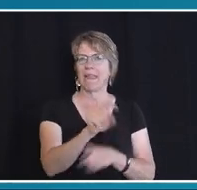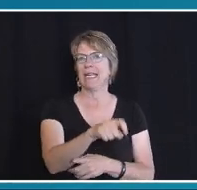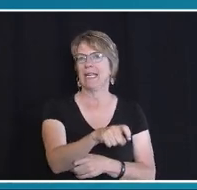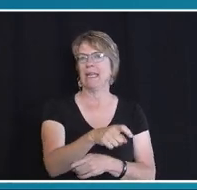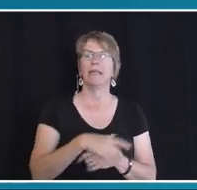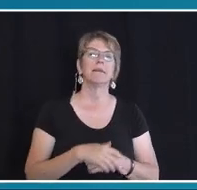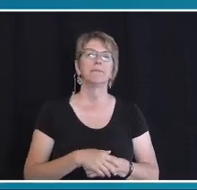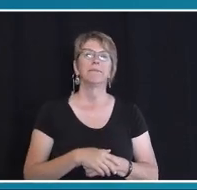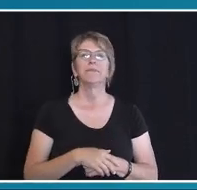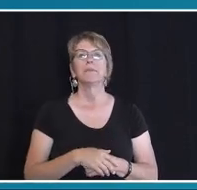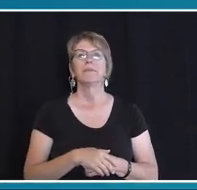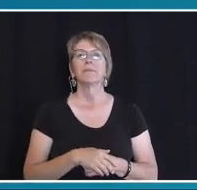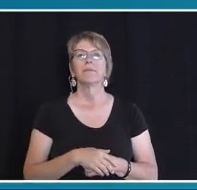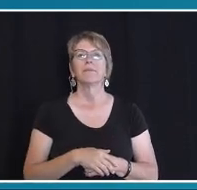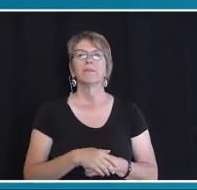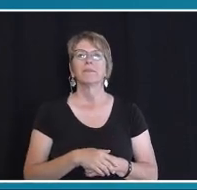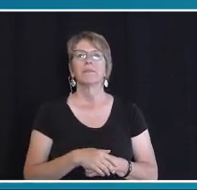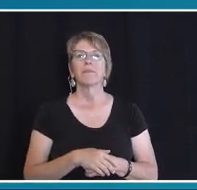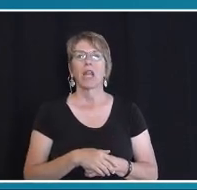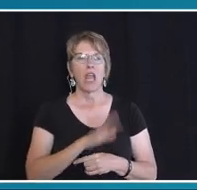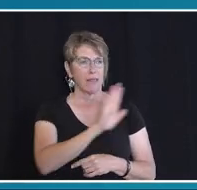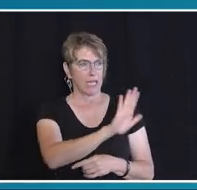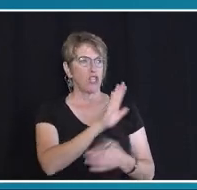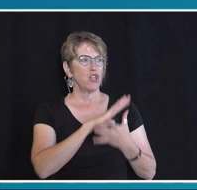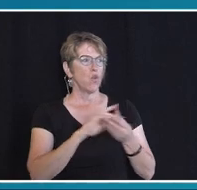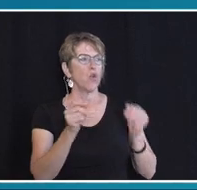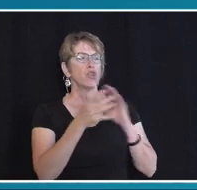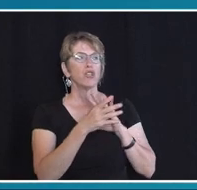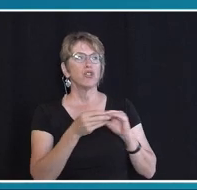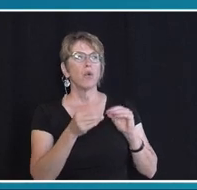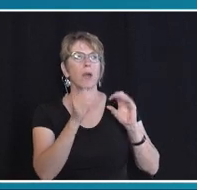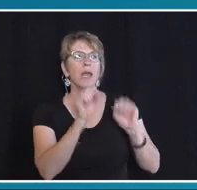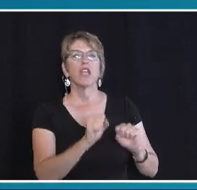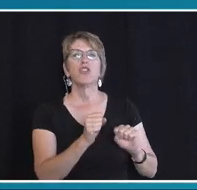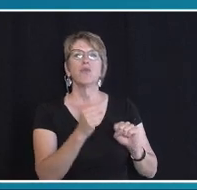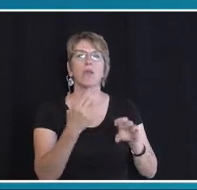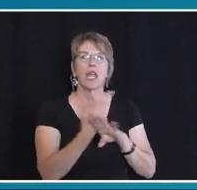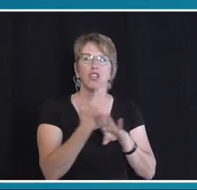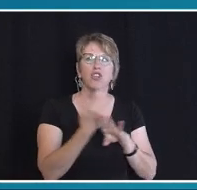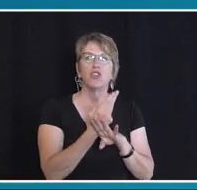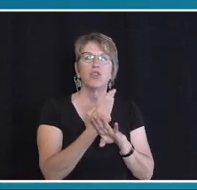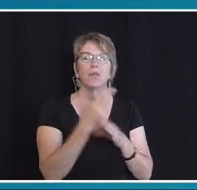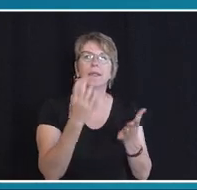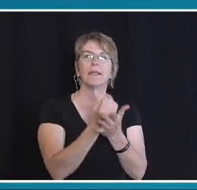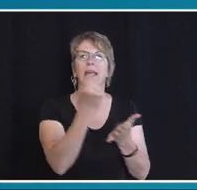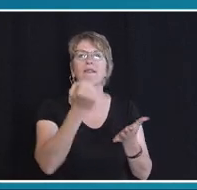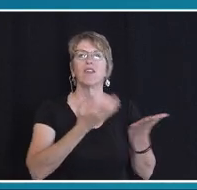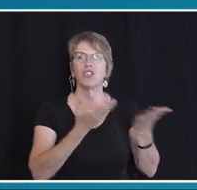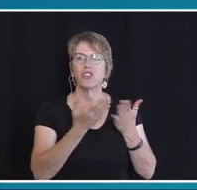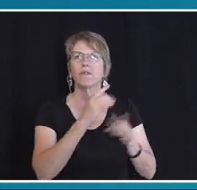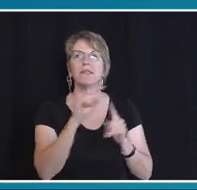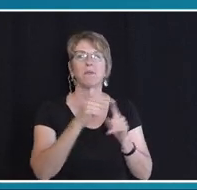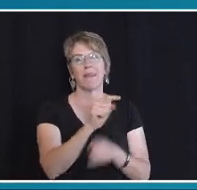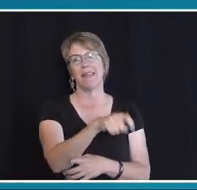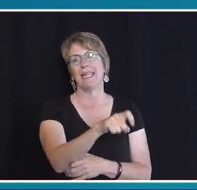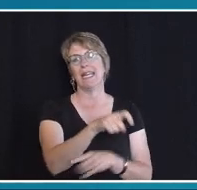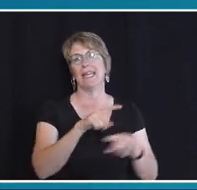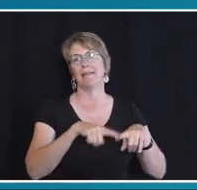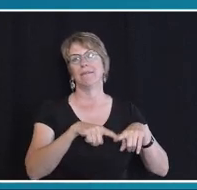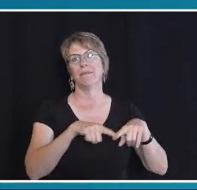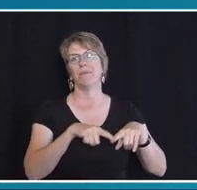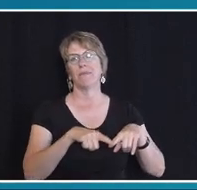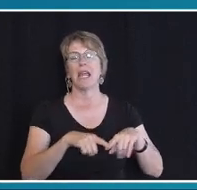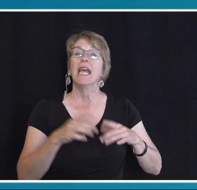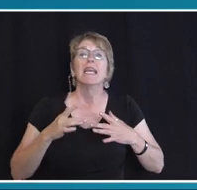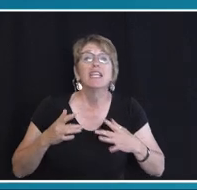it, to be able to, you know, like your story, Courtney, be able to use services when a family needs it. Now,